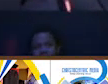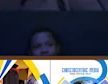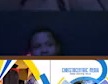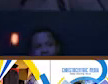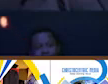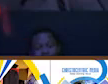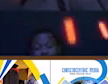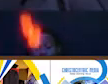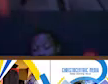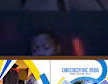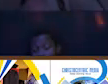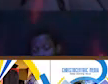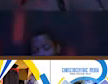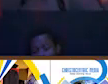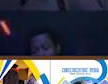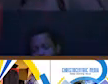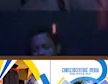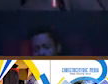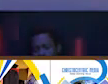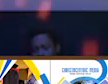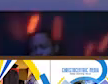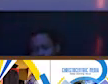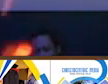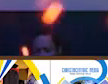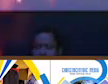authority of the name Jesus.